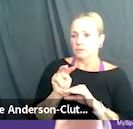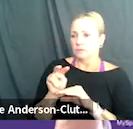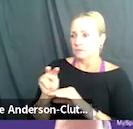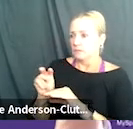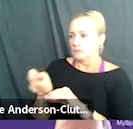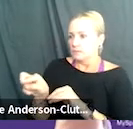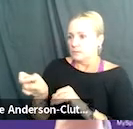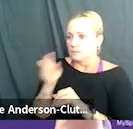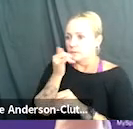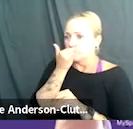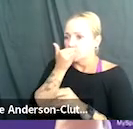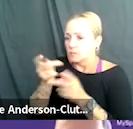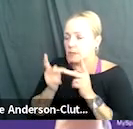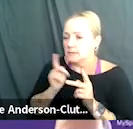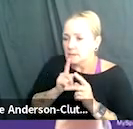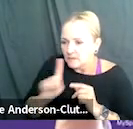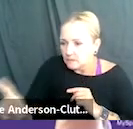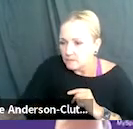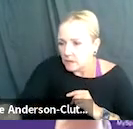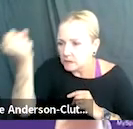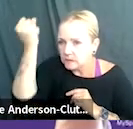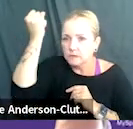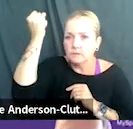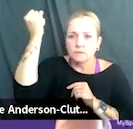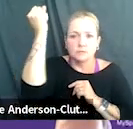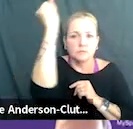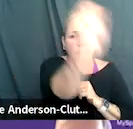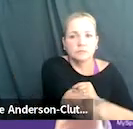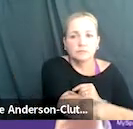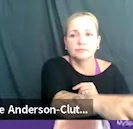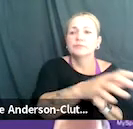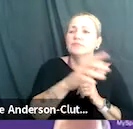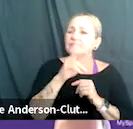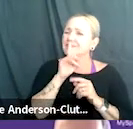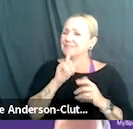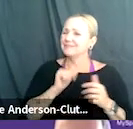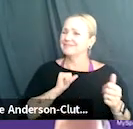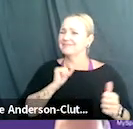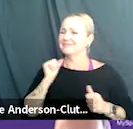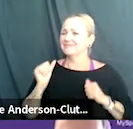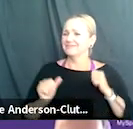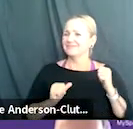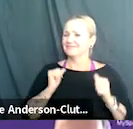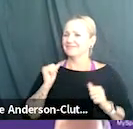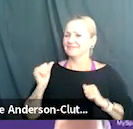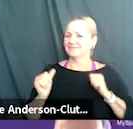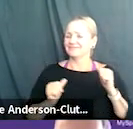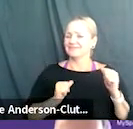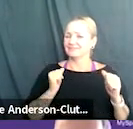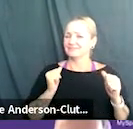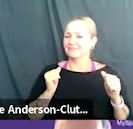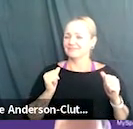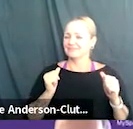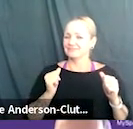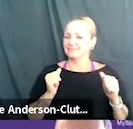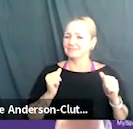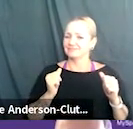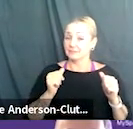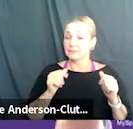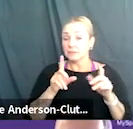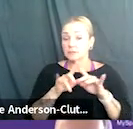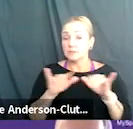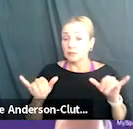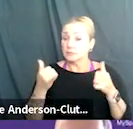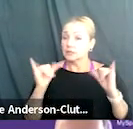Throughout all this time, with the windows and the doors issue, and then this issue of things having to be in the right place, he continued to need permission or prompting to do things.